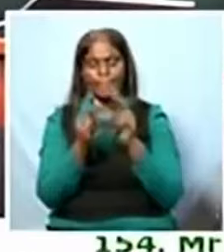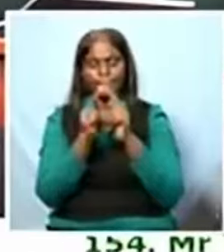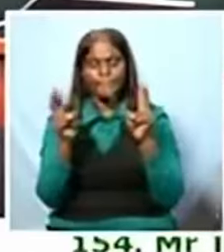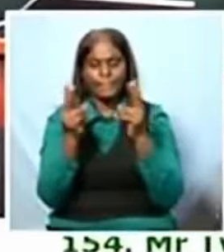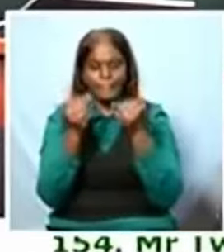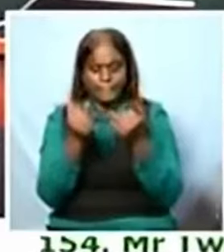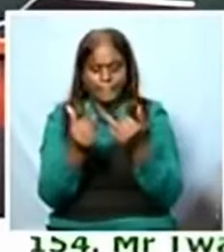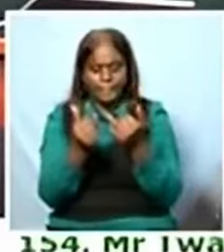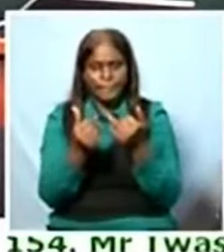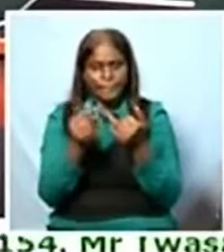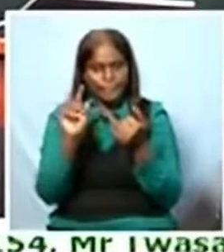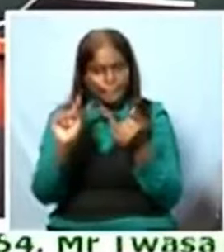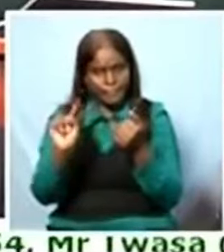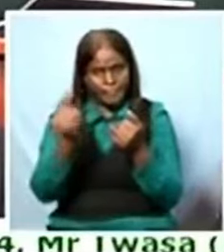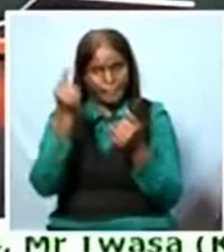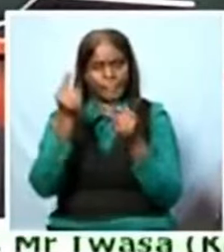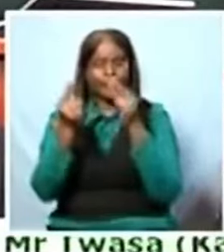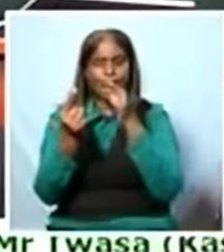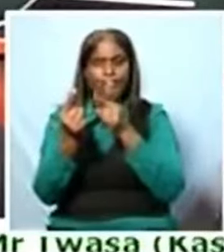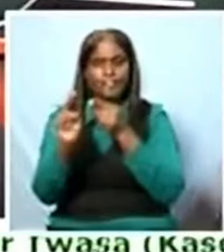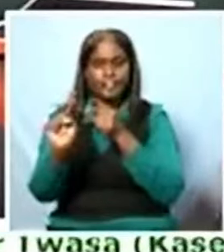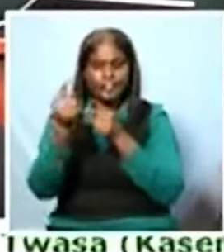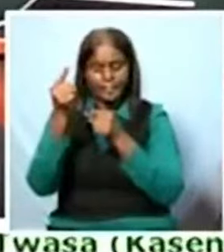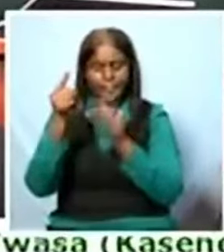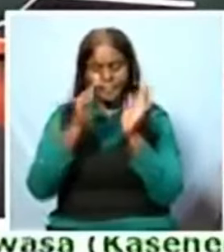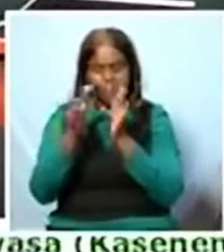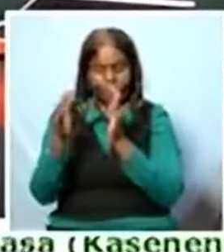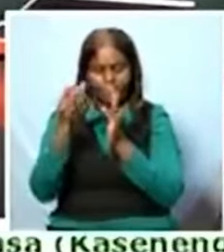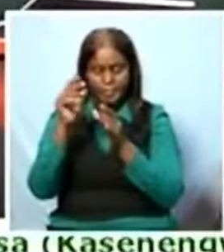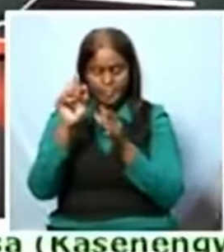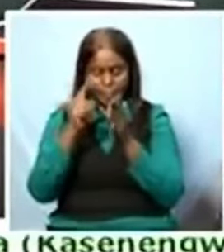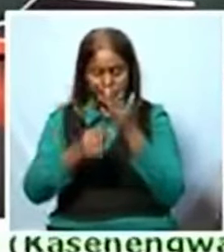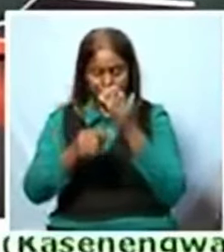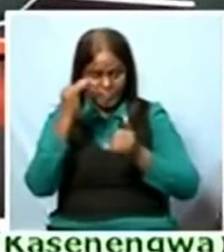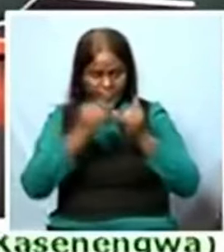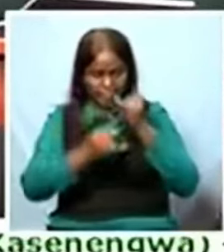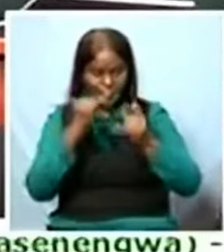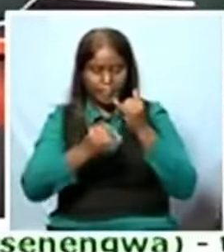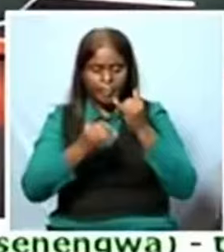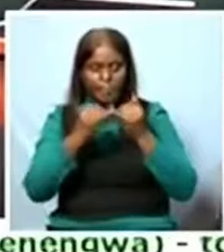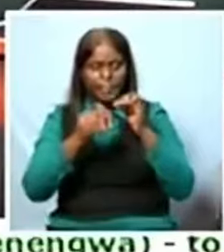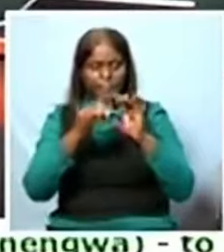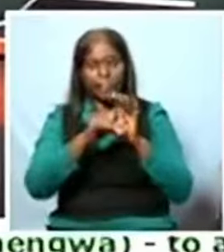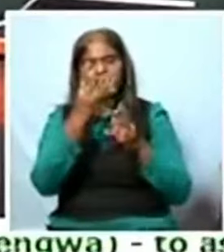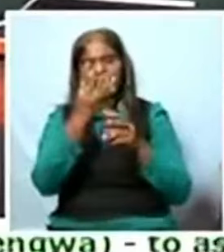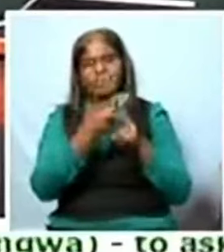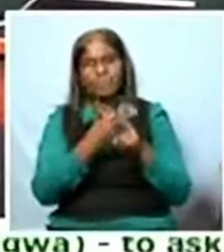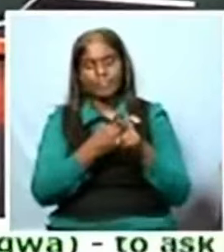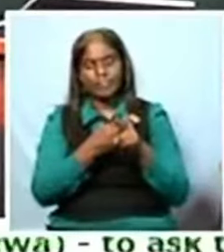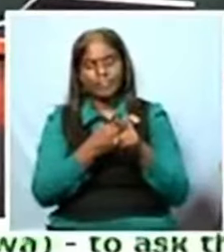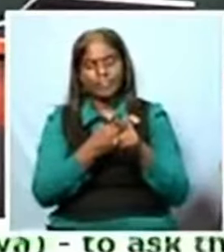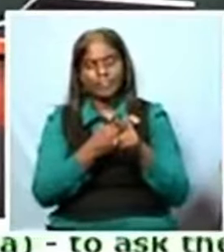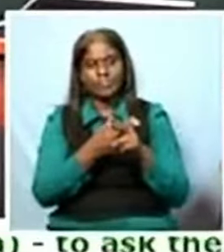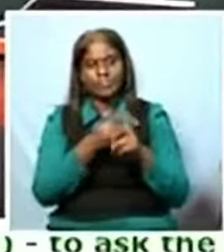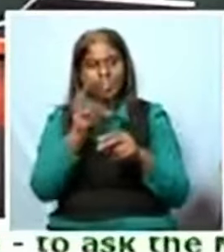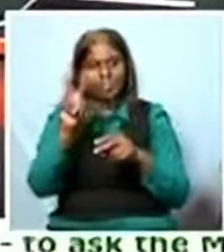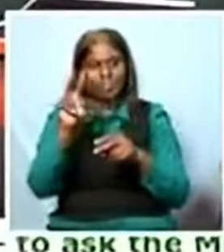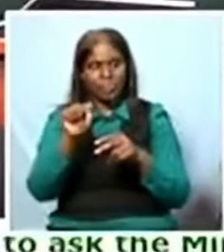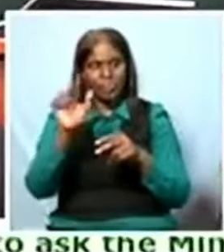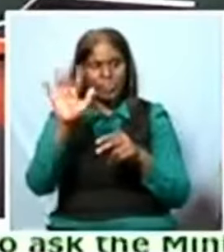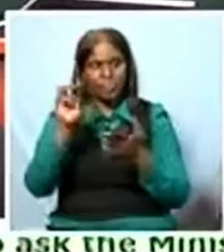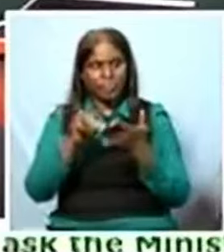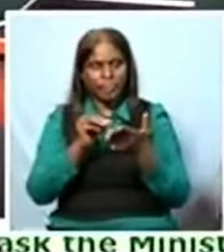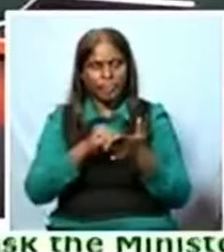So the first phase will be completed in 4 months, worth 2.5 million